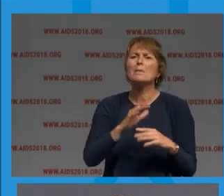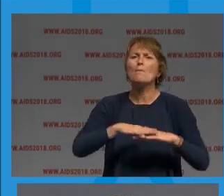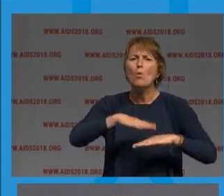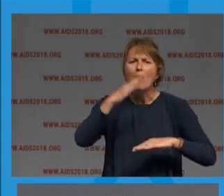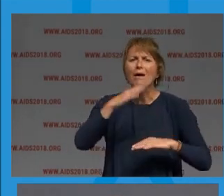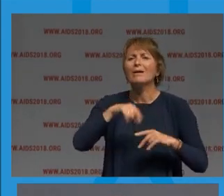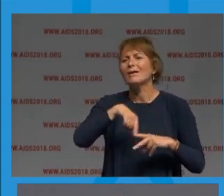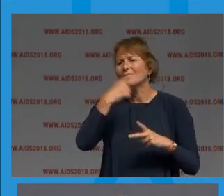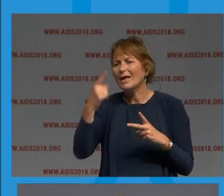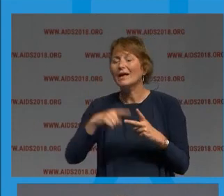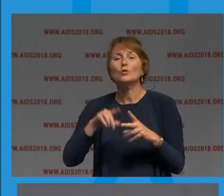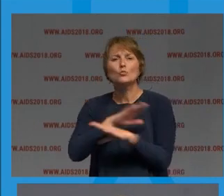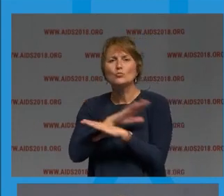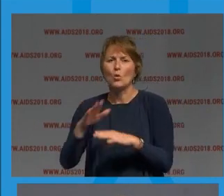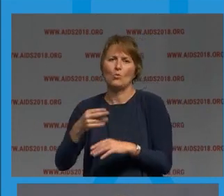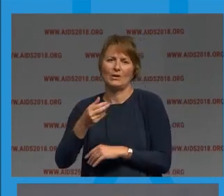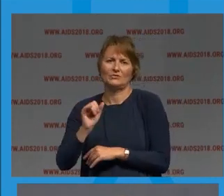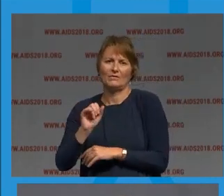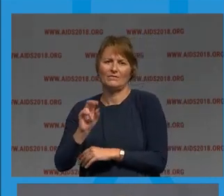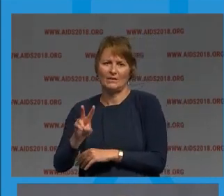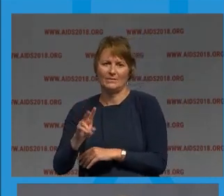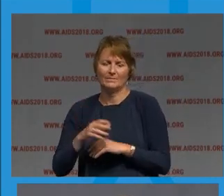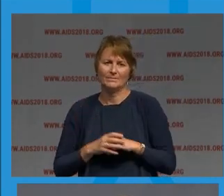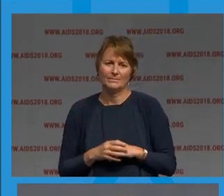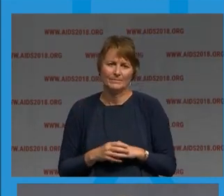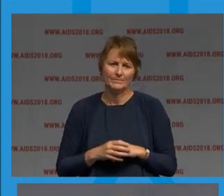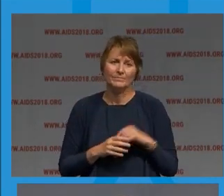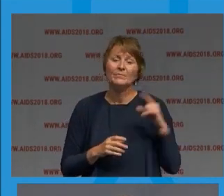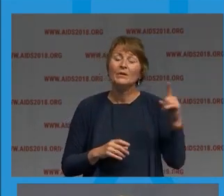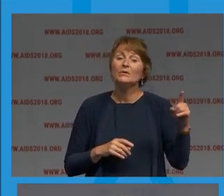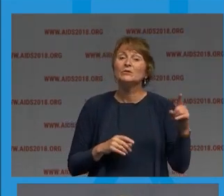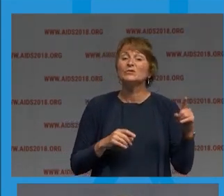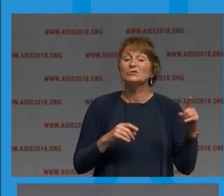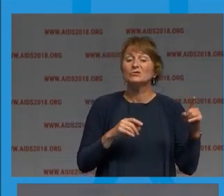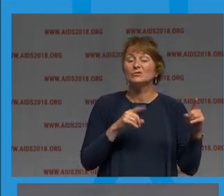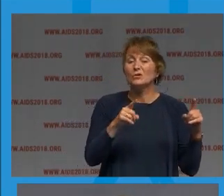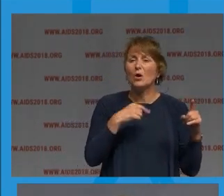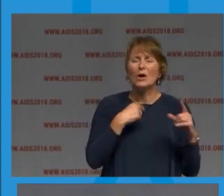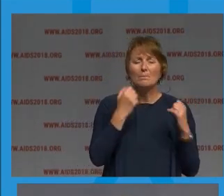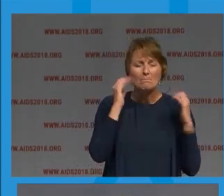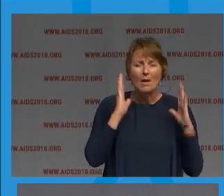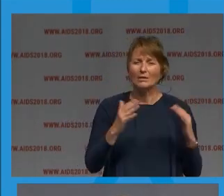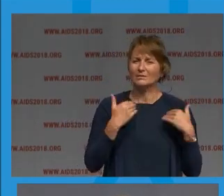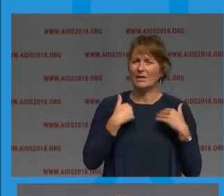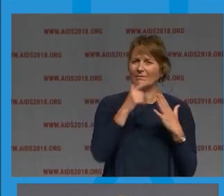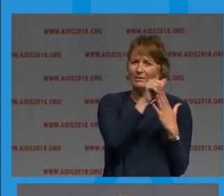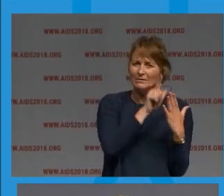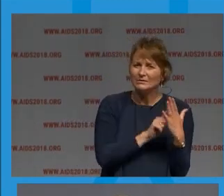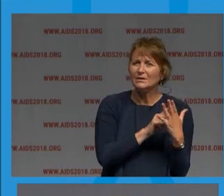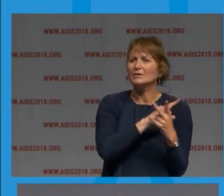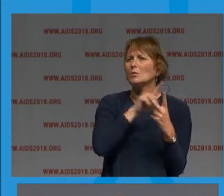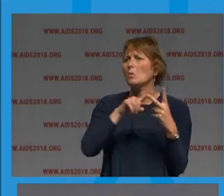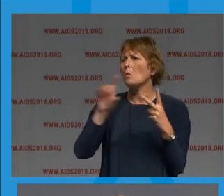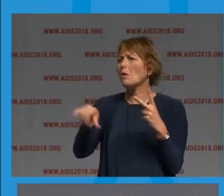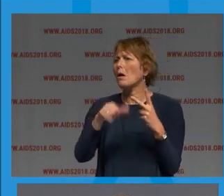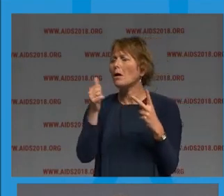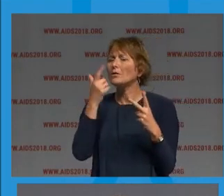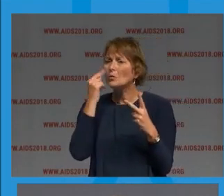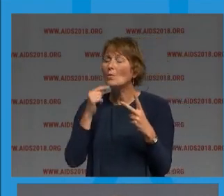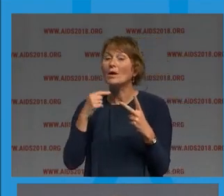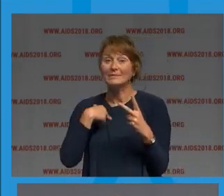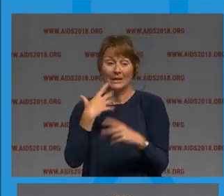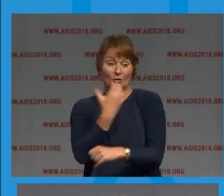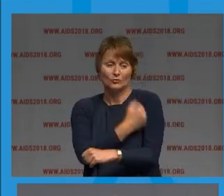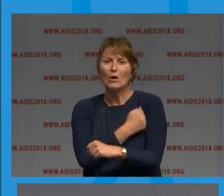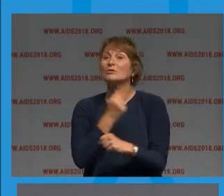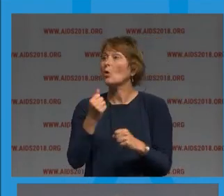with HIV. Gender inequality and punitive legislation affecting women who use drugs reinforce